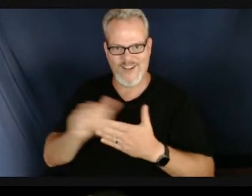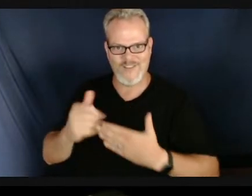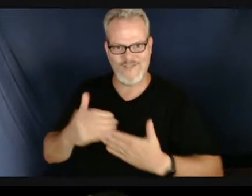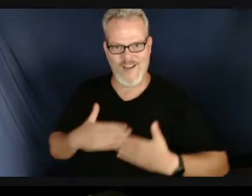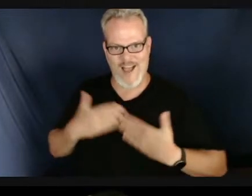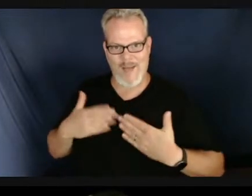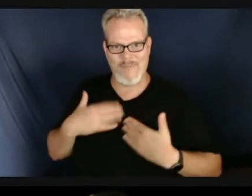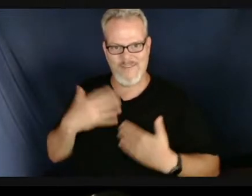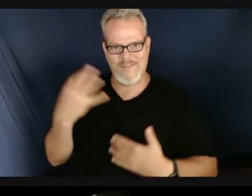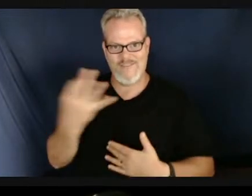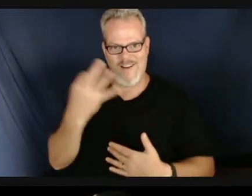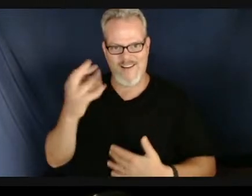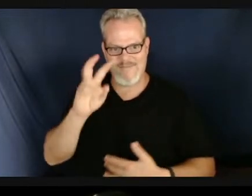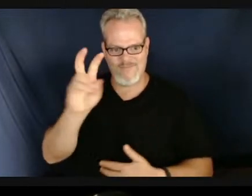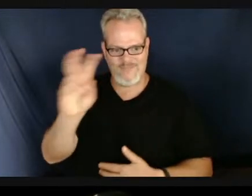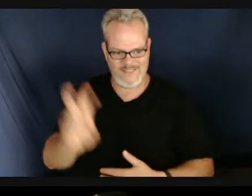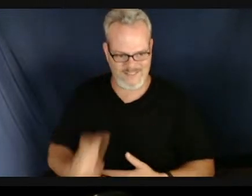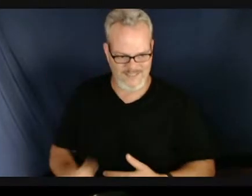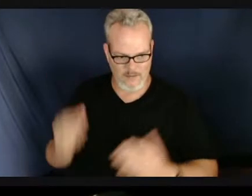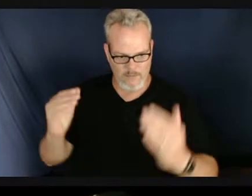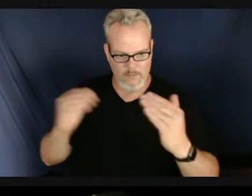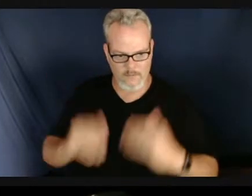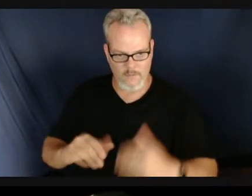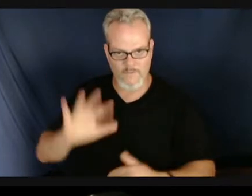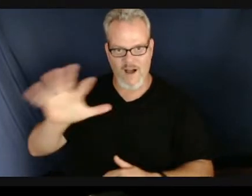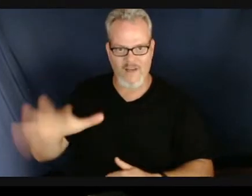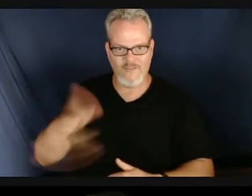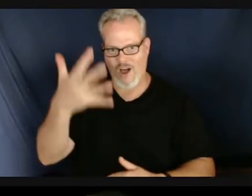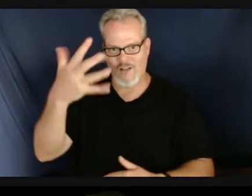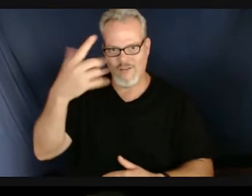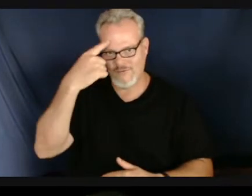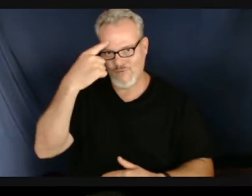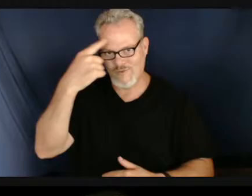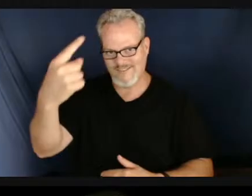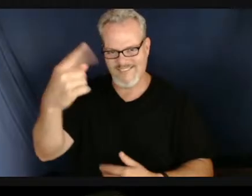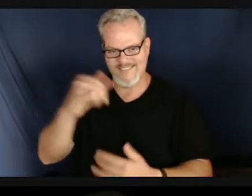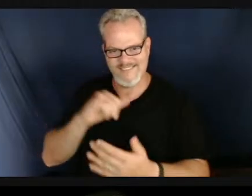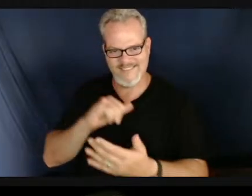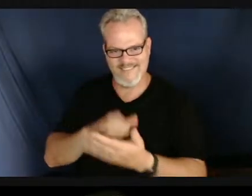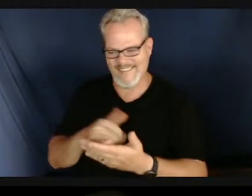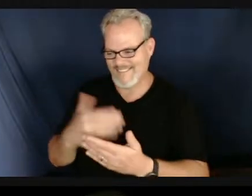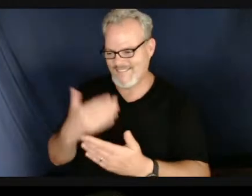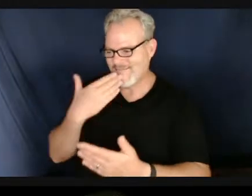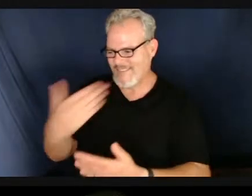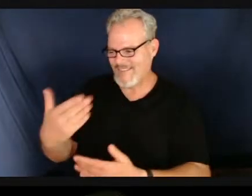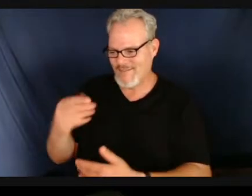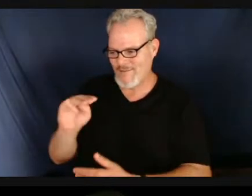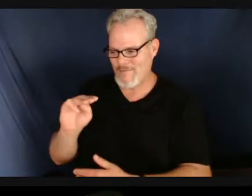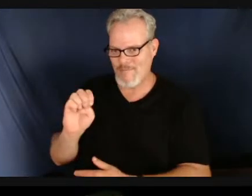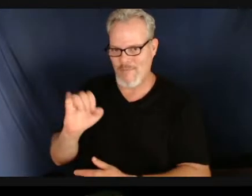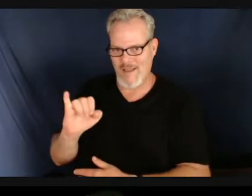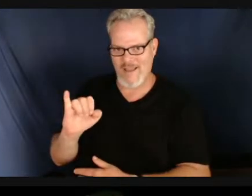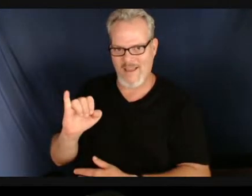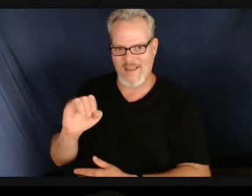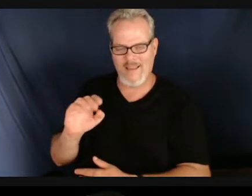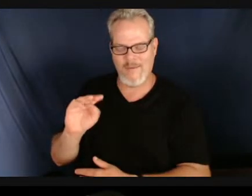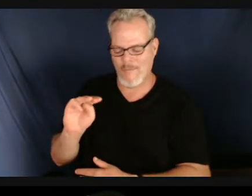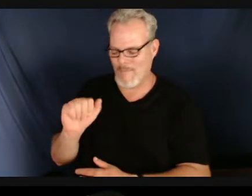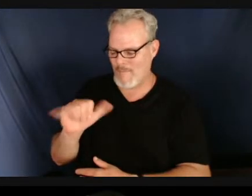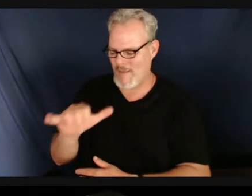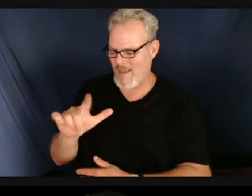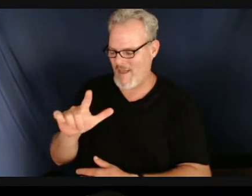through with a 501 super chat for May Day. Happy Lay Day. And then Lori with a $4.99 super